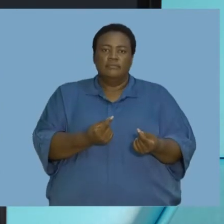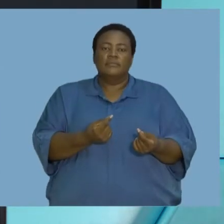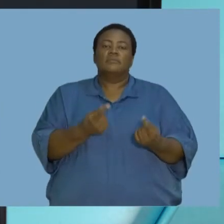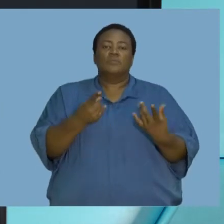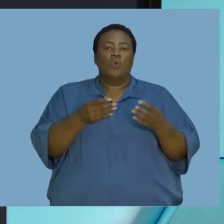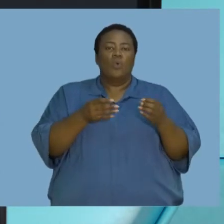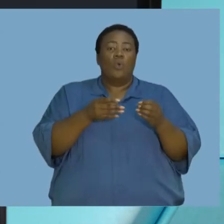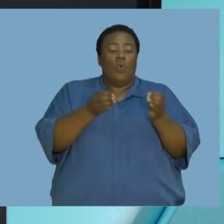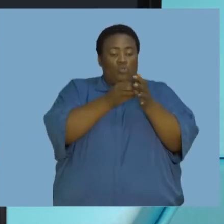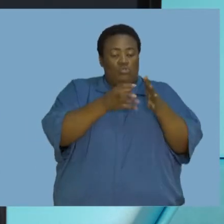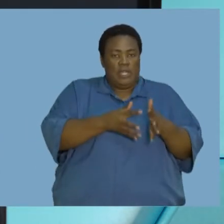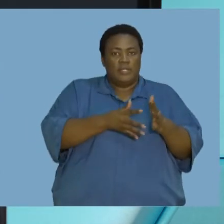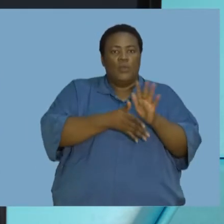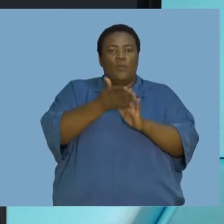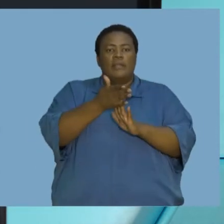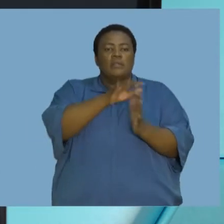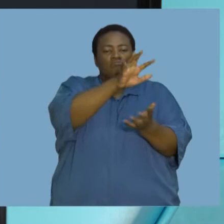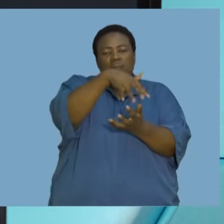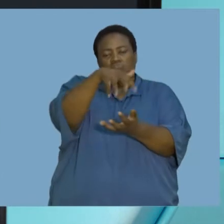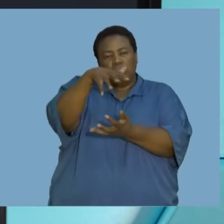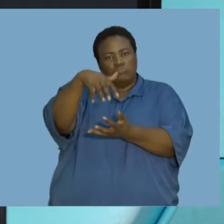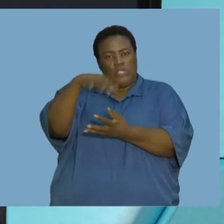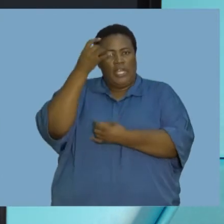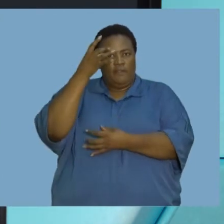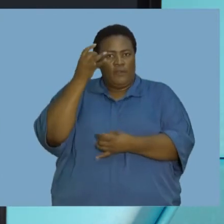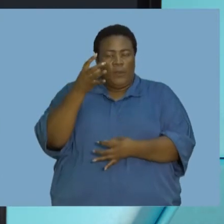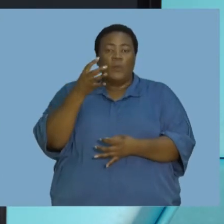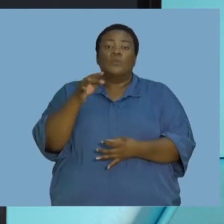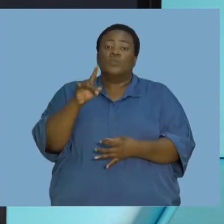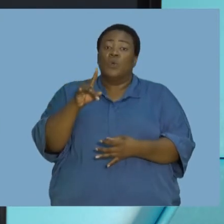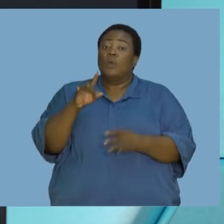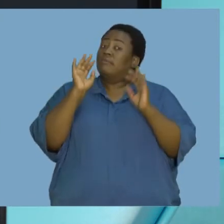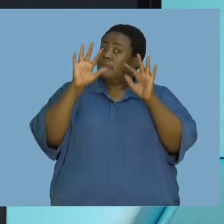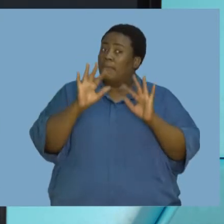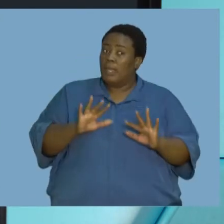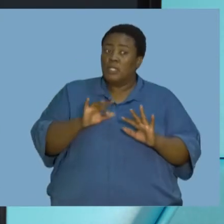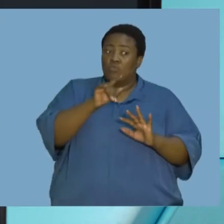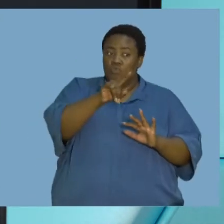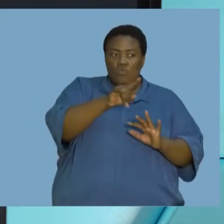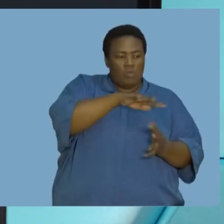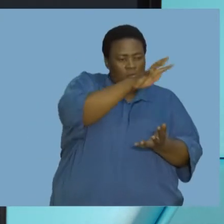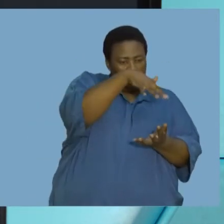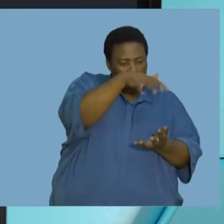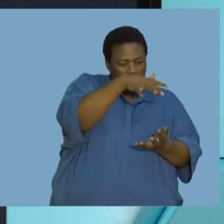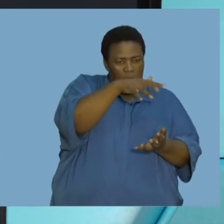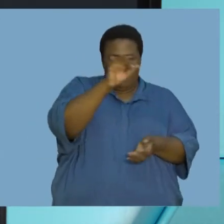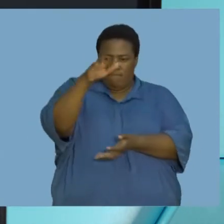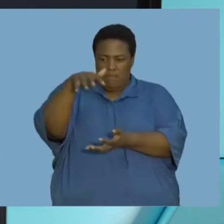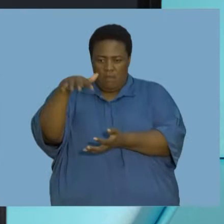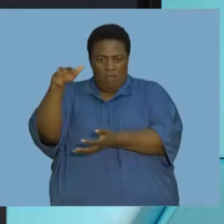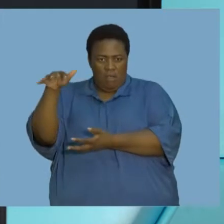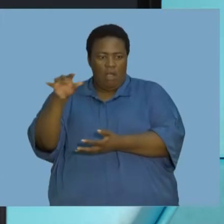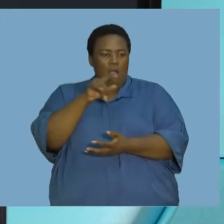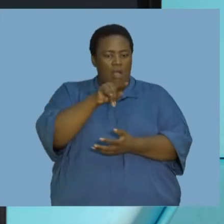got together and they went around collecting data. And it's amazing how you, from collecting data, can get a better understanding